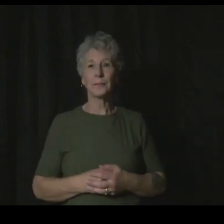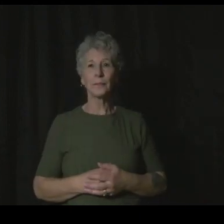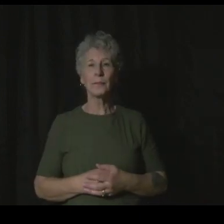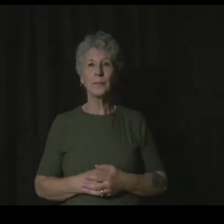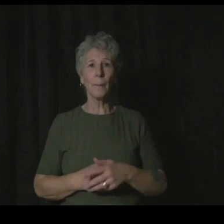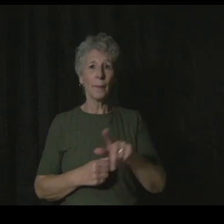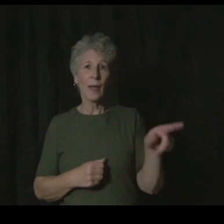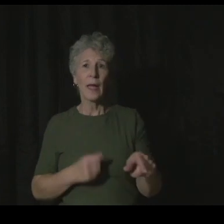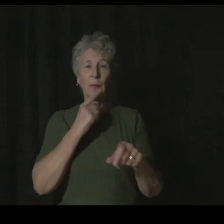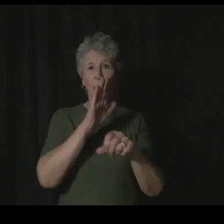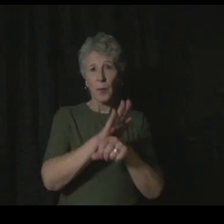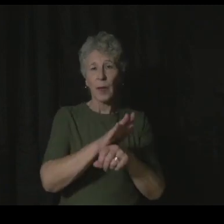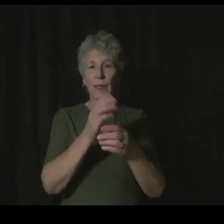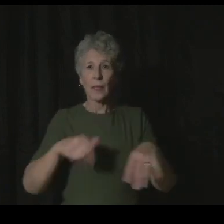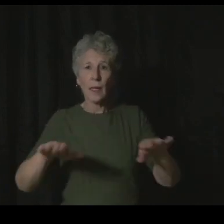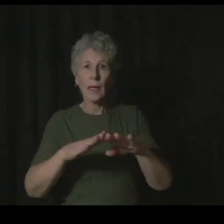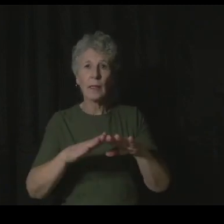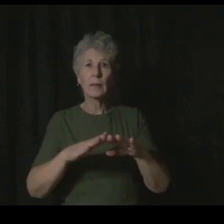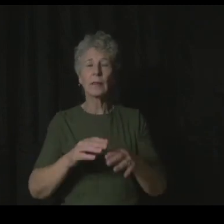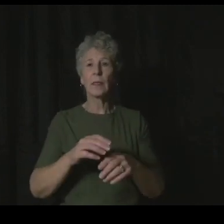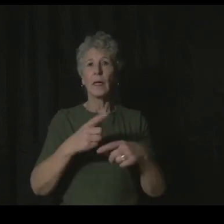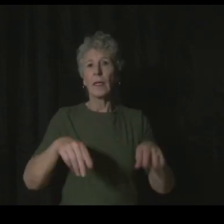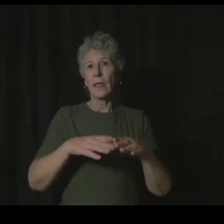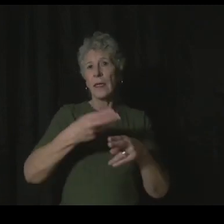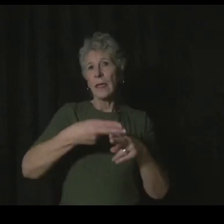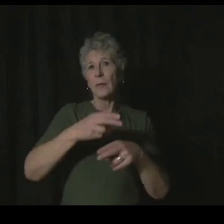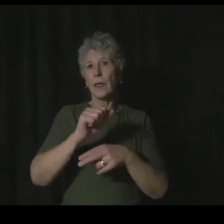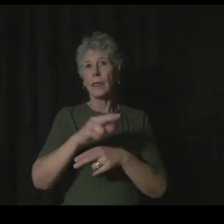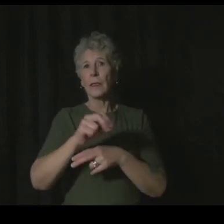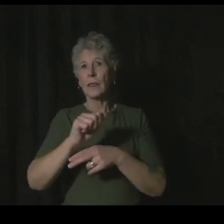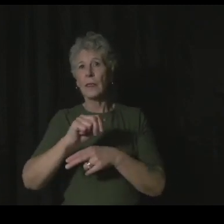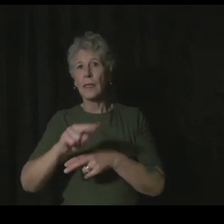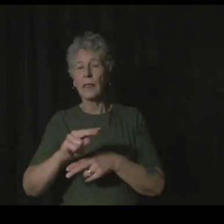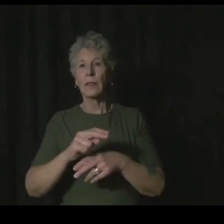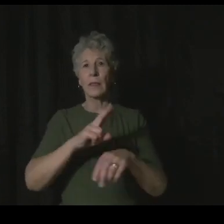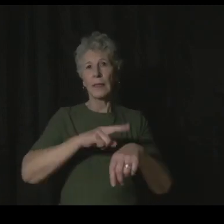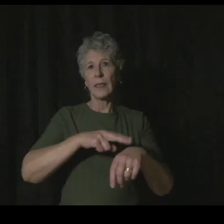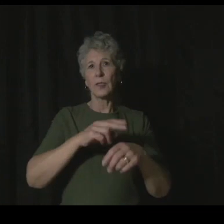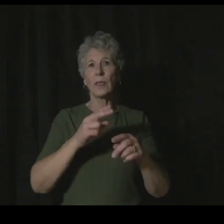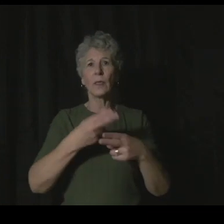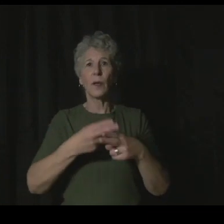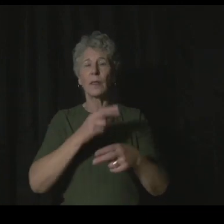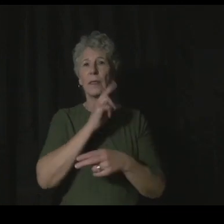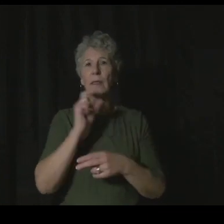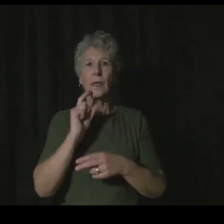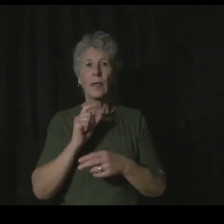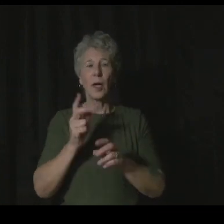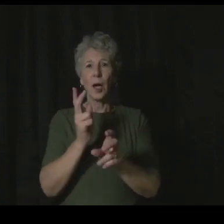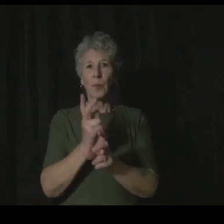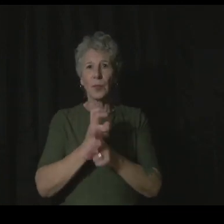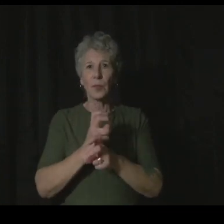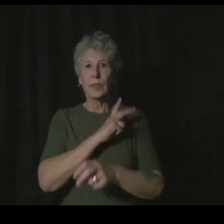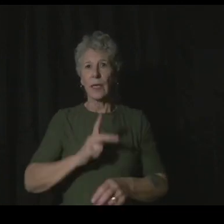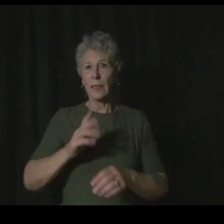They were promised a land, the land of Canaan, where they would become a nation called Israel, produce a kingdom so that